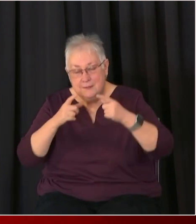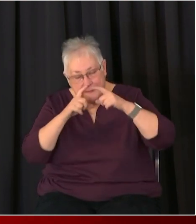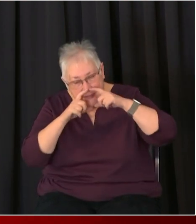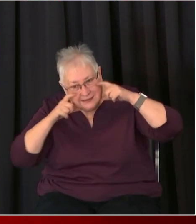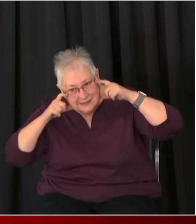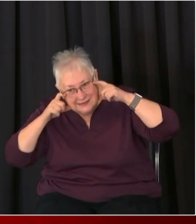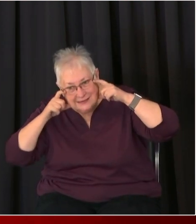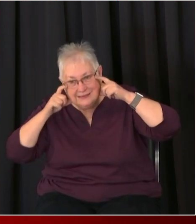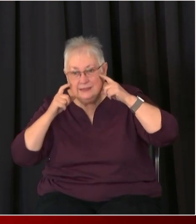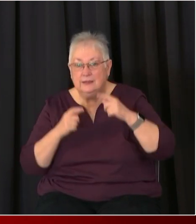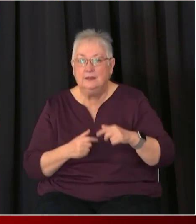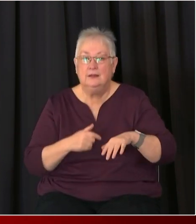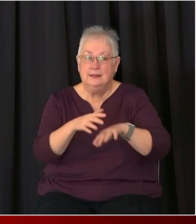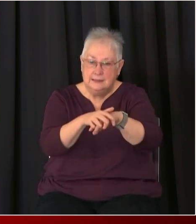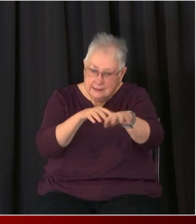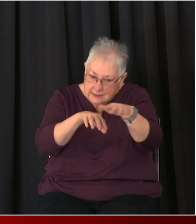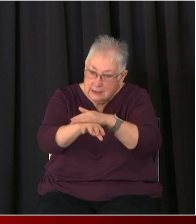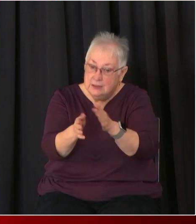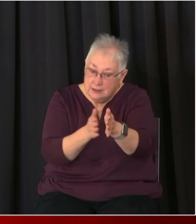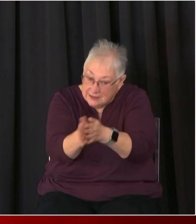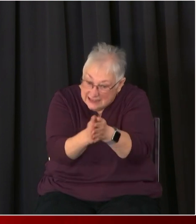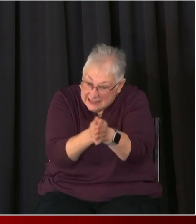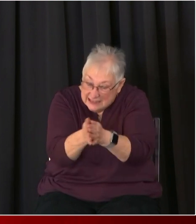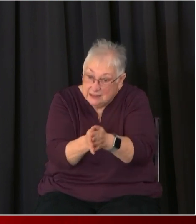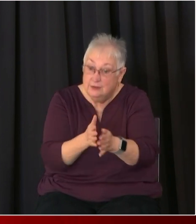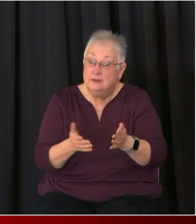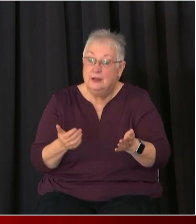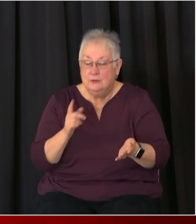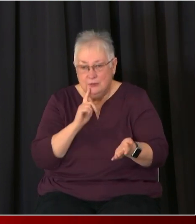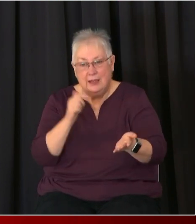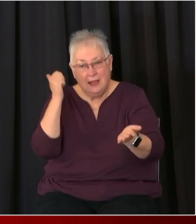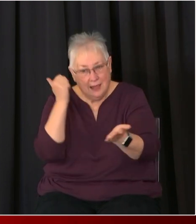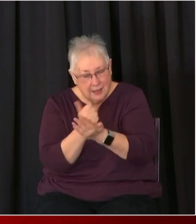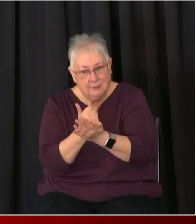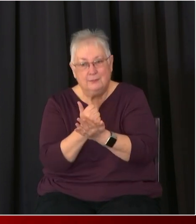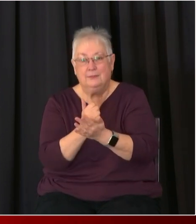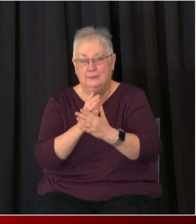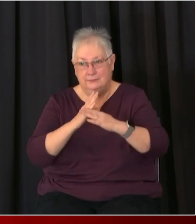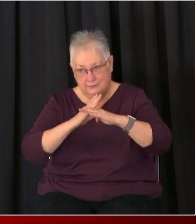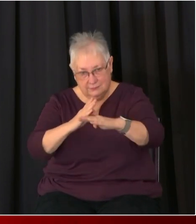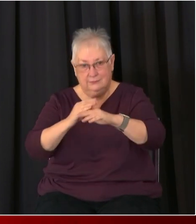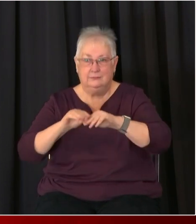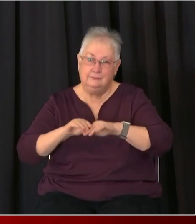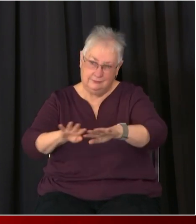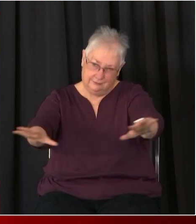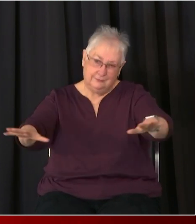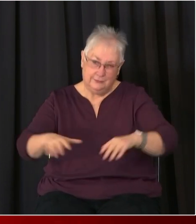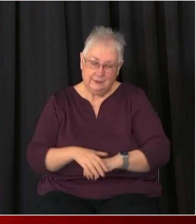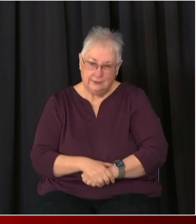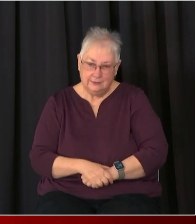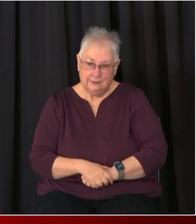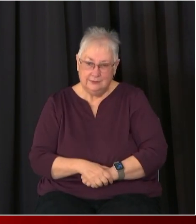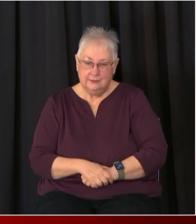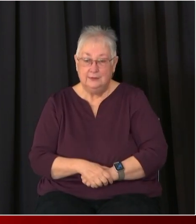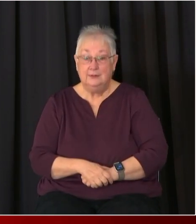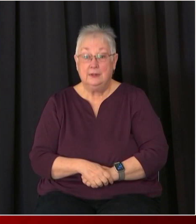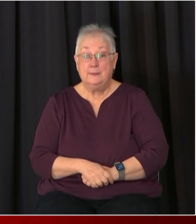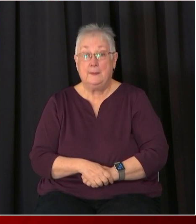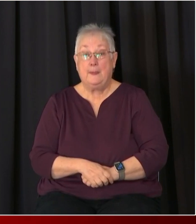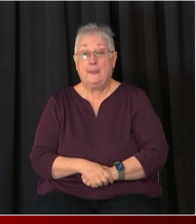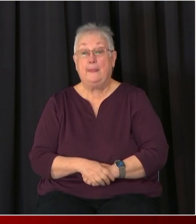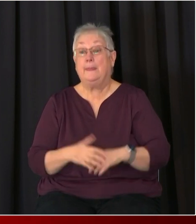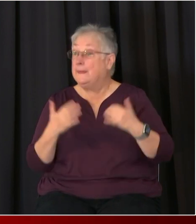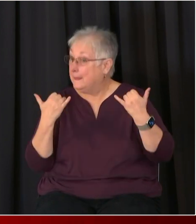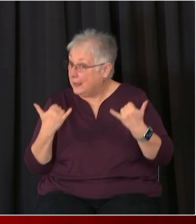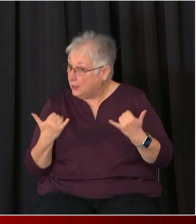hygiene, will help stop the spread of COVID in our city. Today, we will be making some adjustments